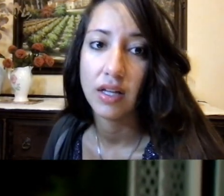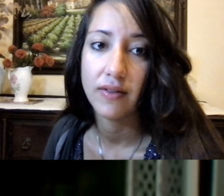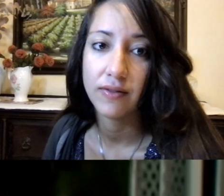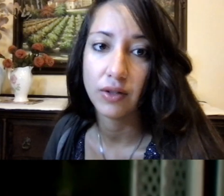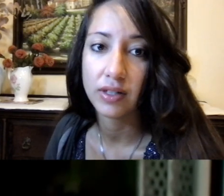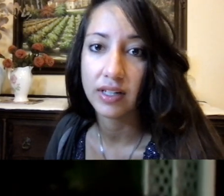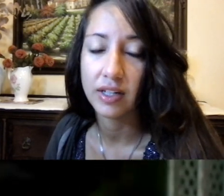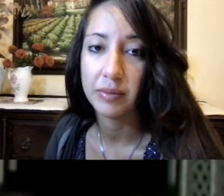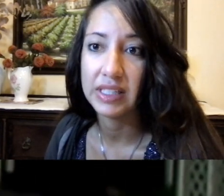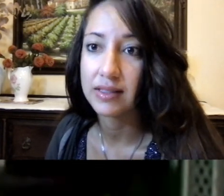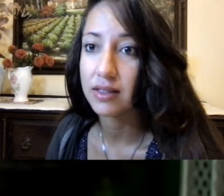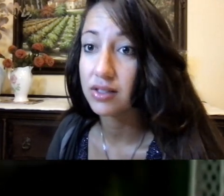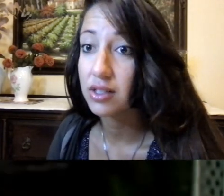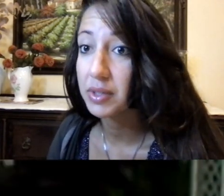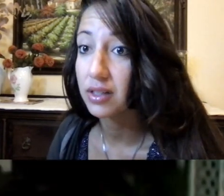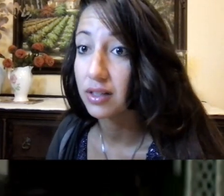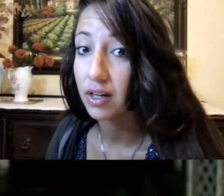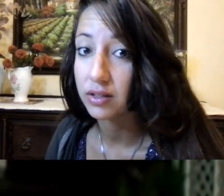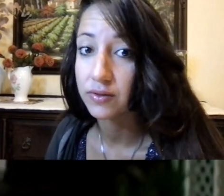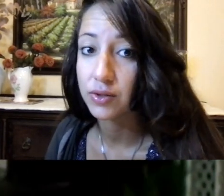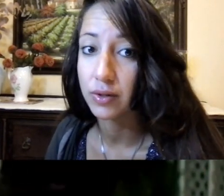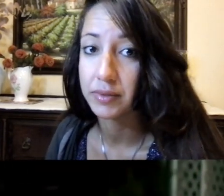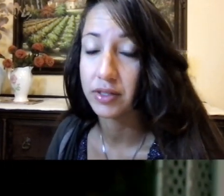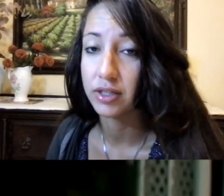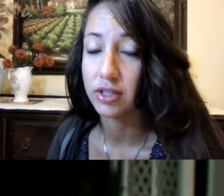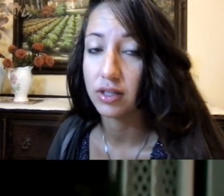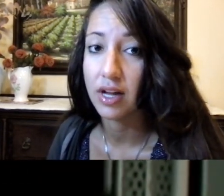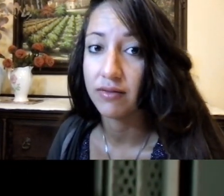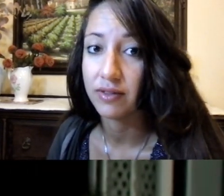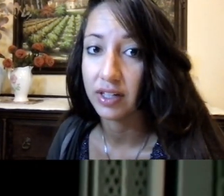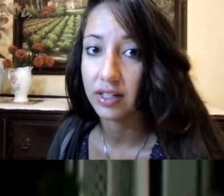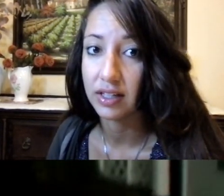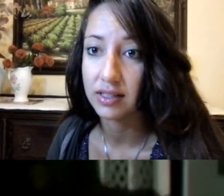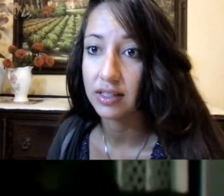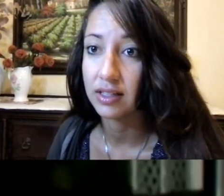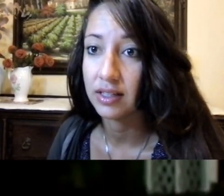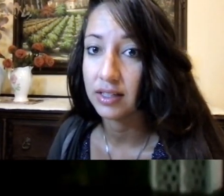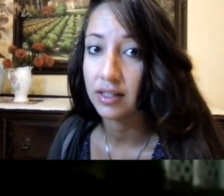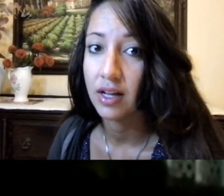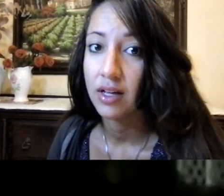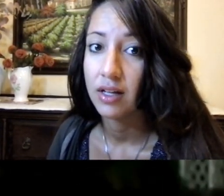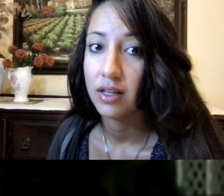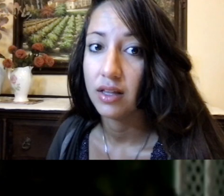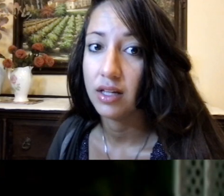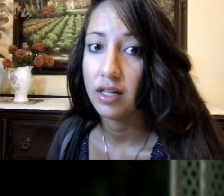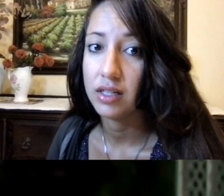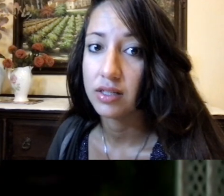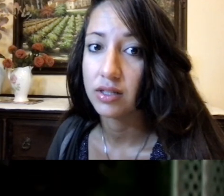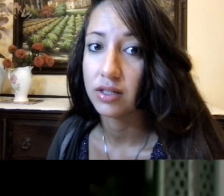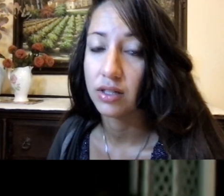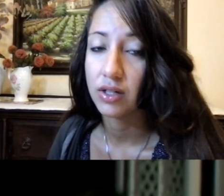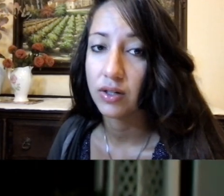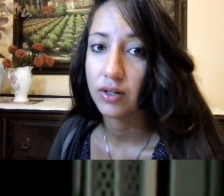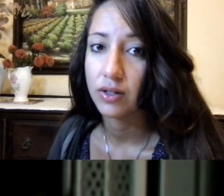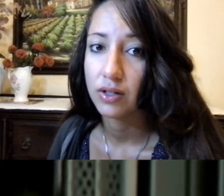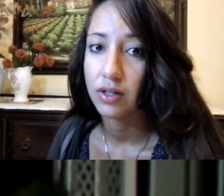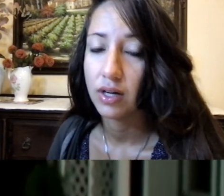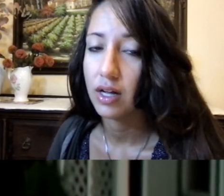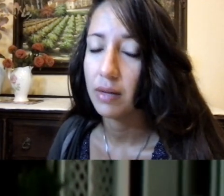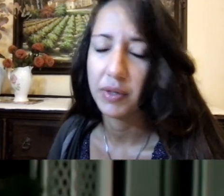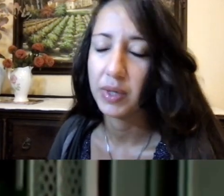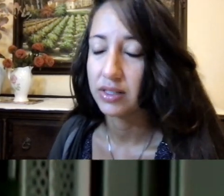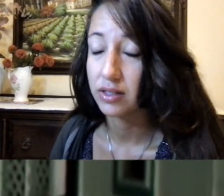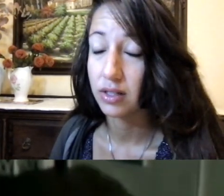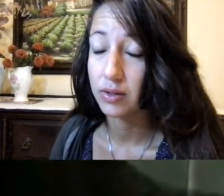Eric noted, the stop Florida sign in the means that there's going to be a lot of storm surge. Good point of reference to look at here as far as what we're talking the about with eastern, the storm surge.